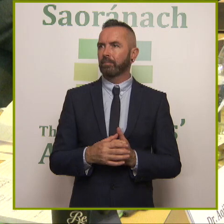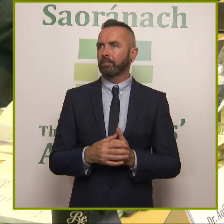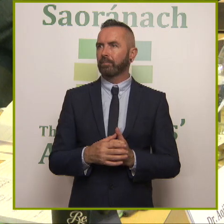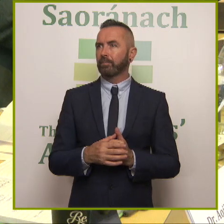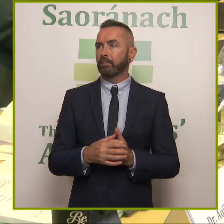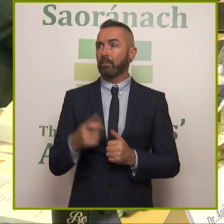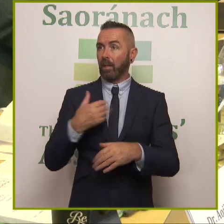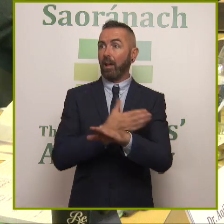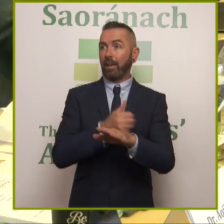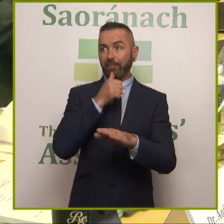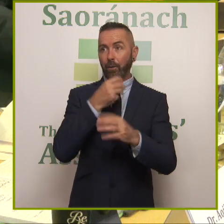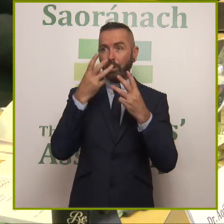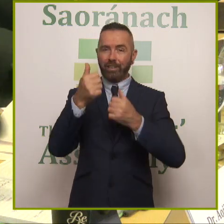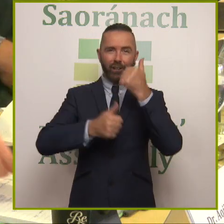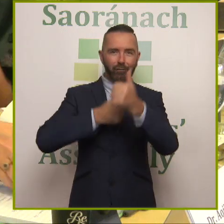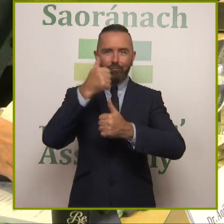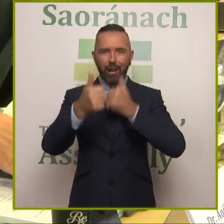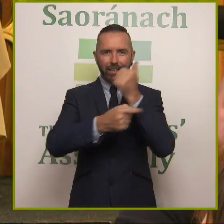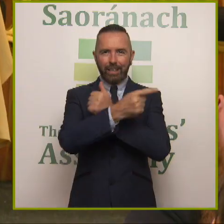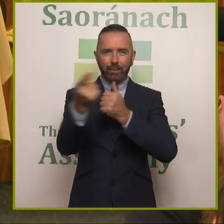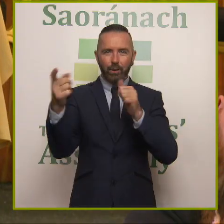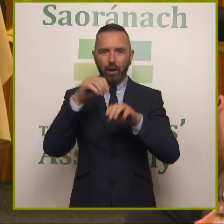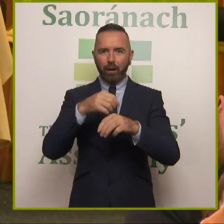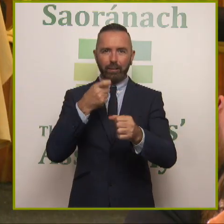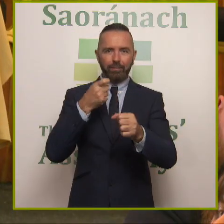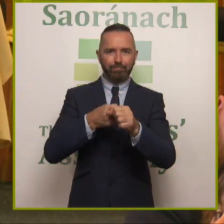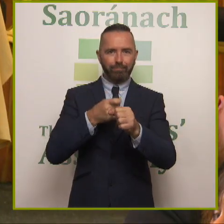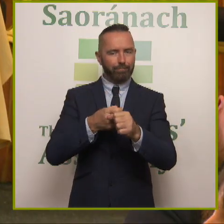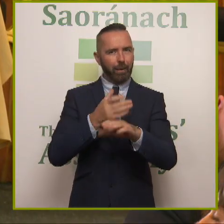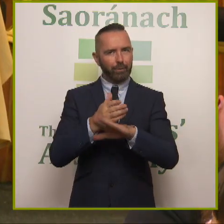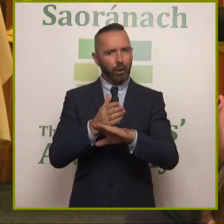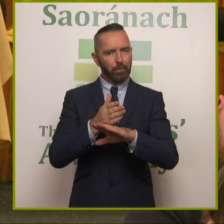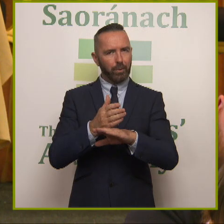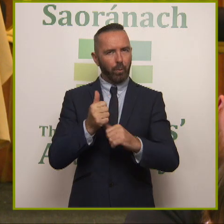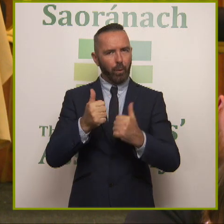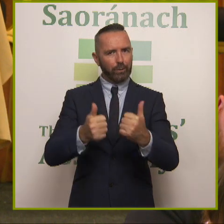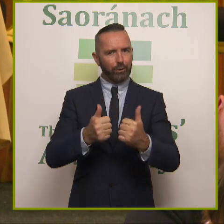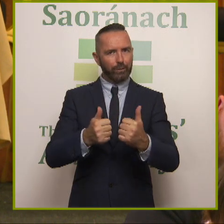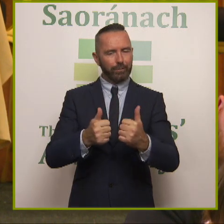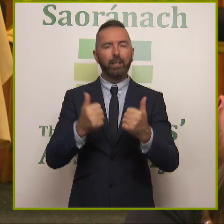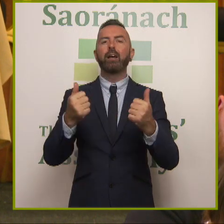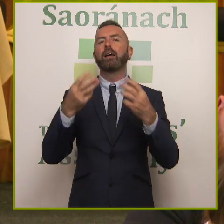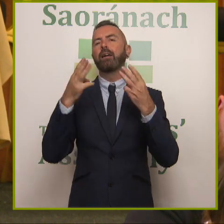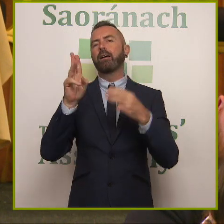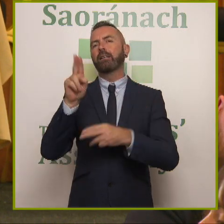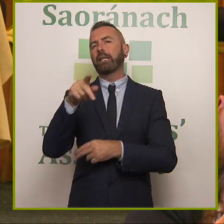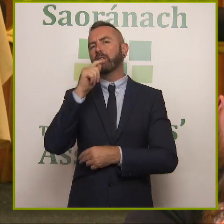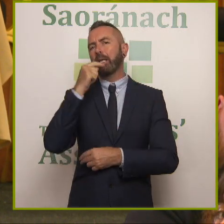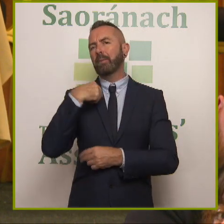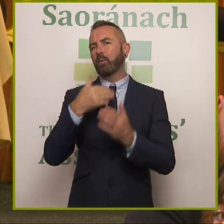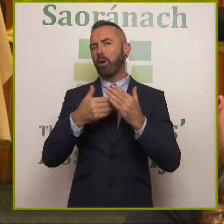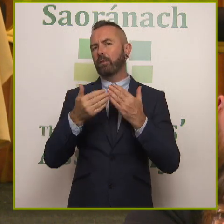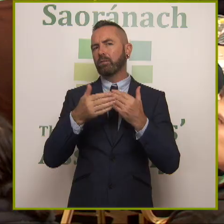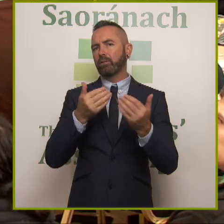May I start by congratulating you all on your amazing work, well done. Can you tell us something that you learned as a member of the Children and